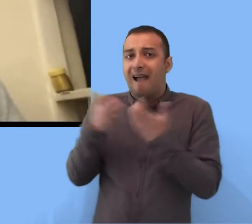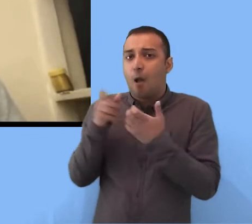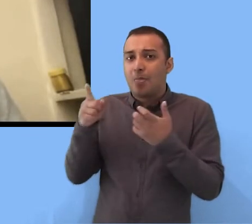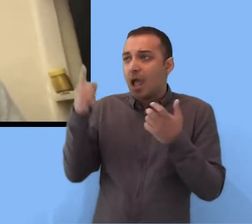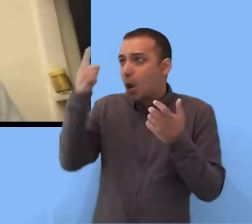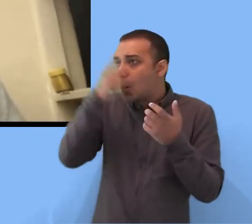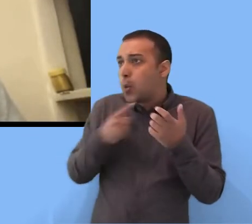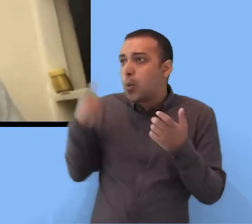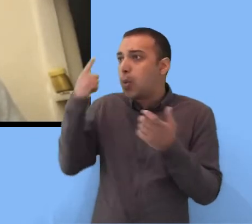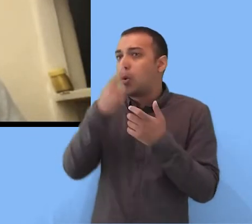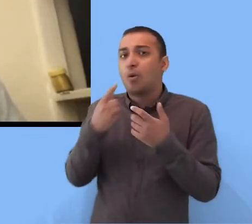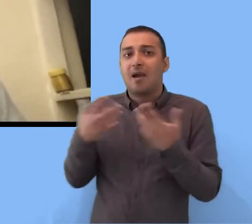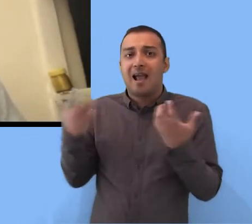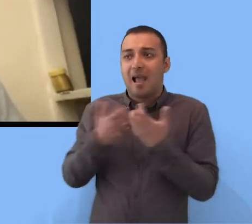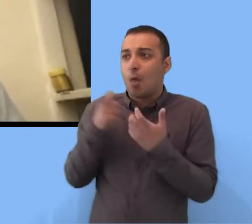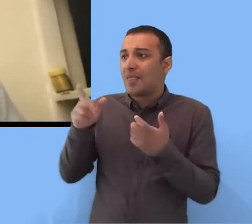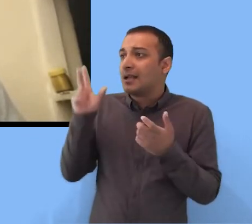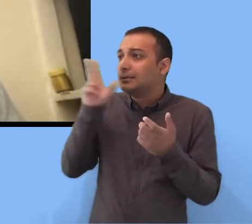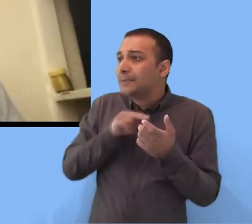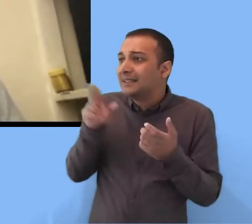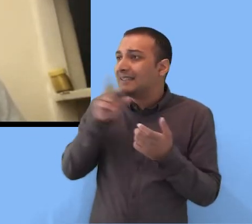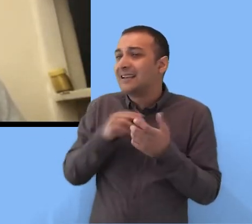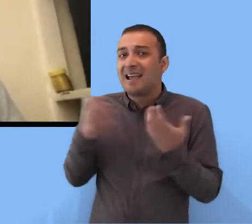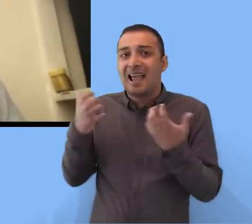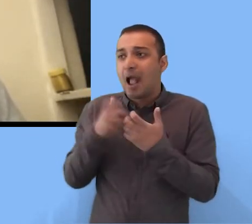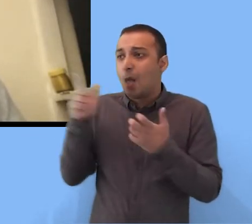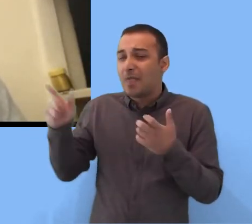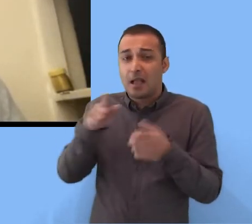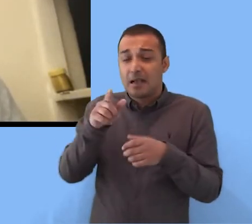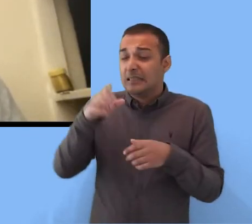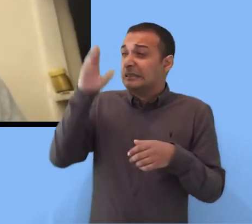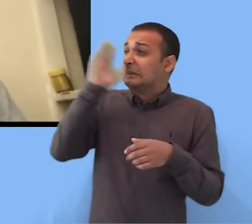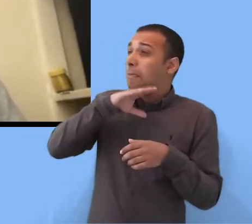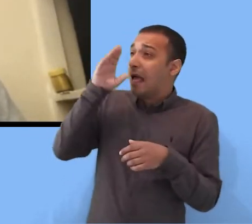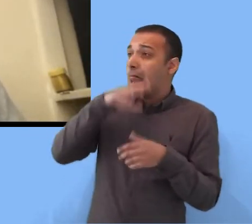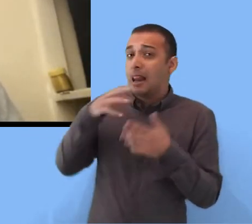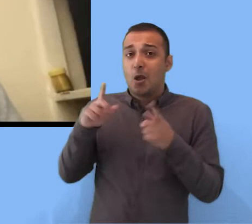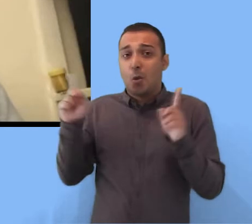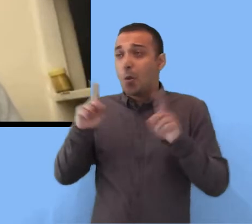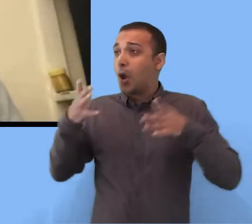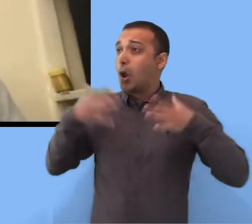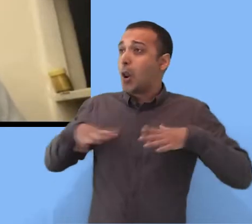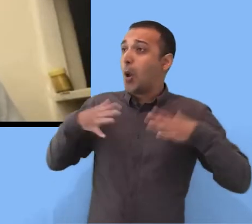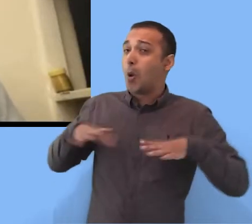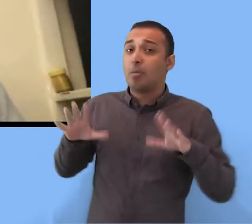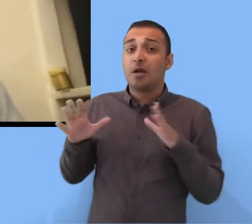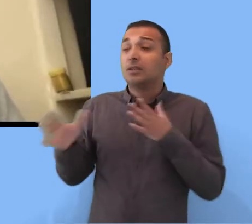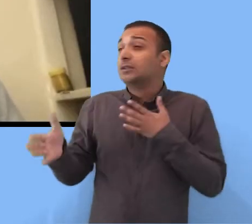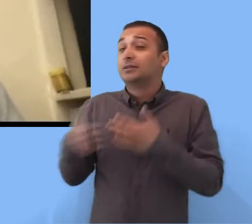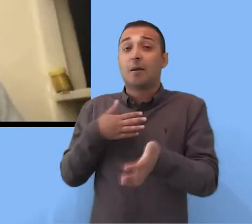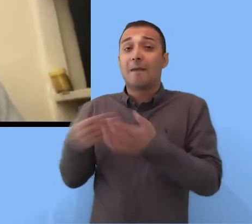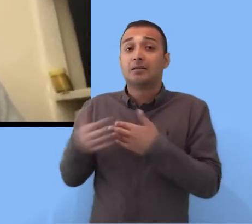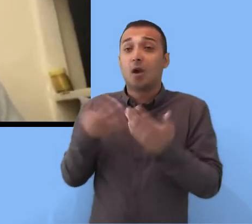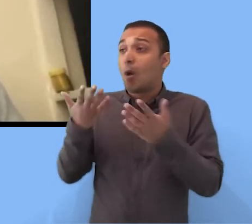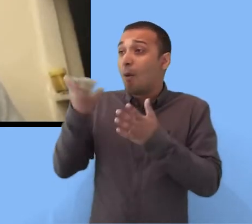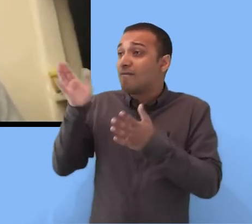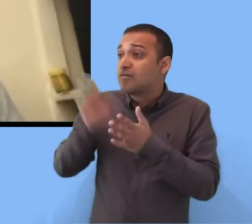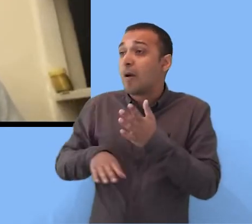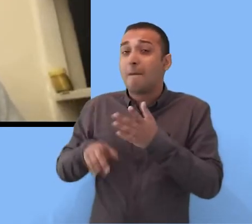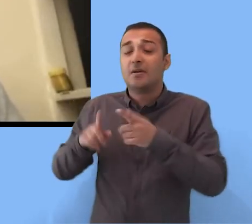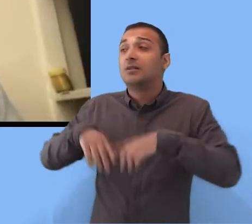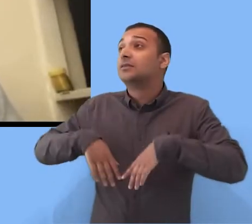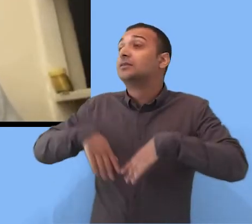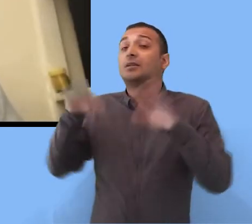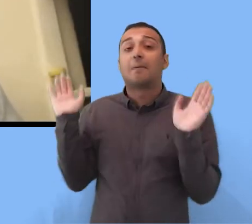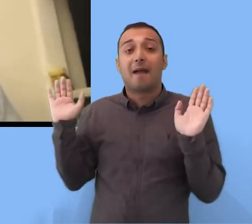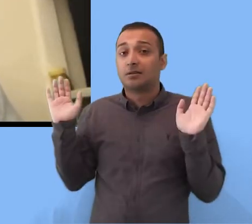they speak, how they dress, even how they smell. There needs to be a foundation of respect, be professional